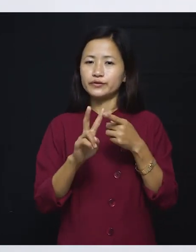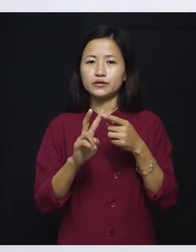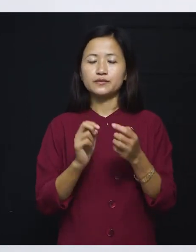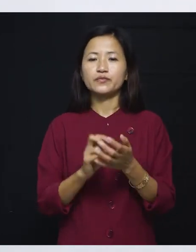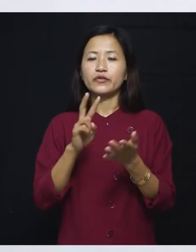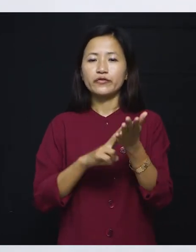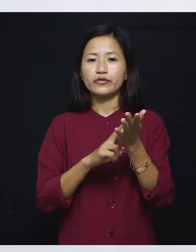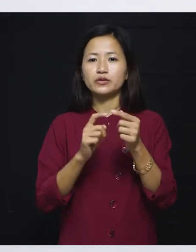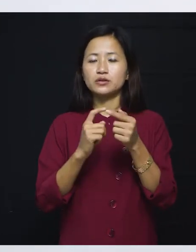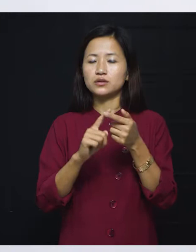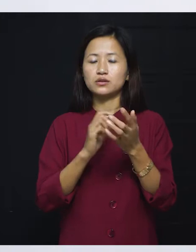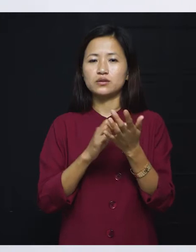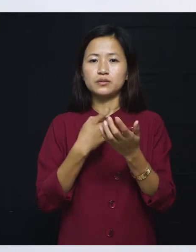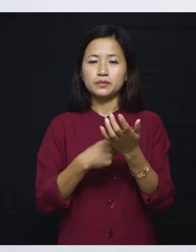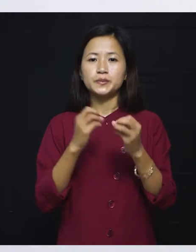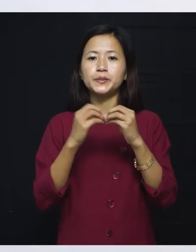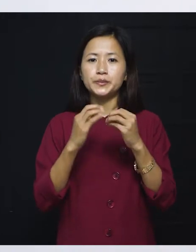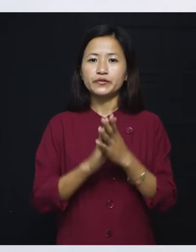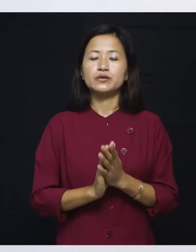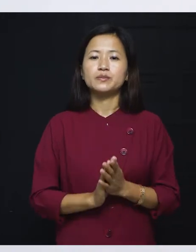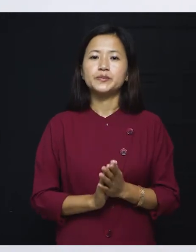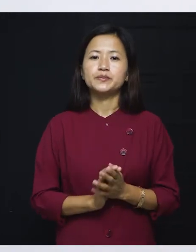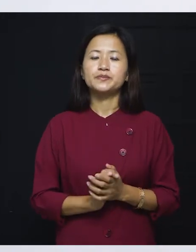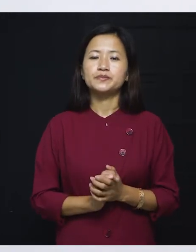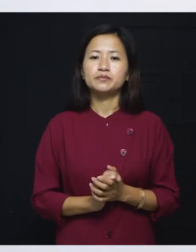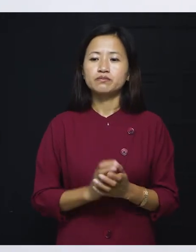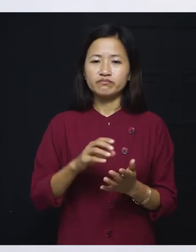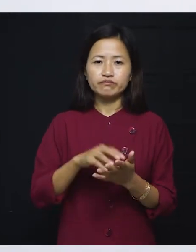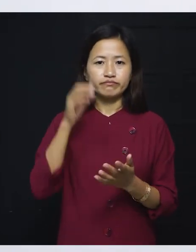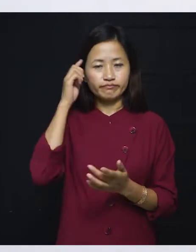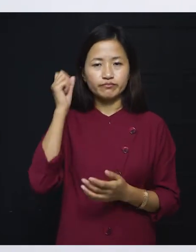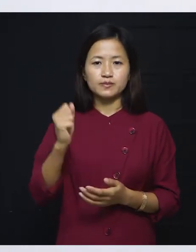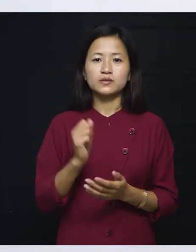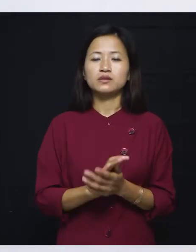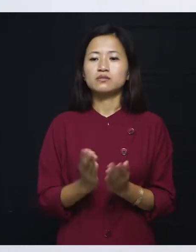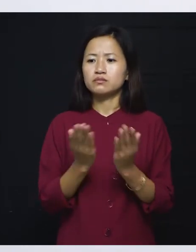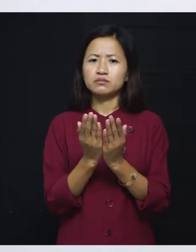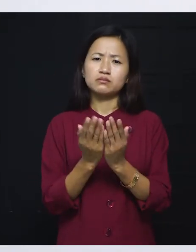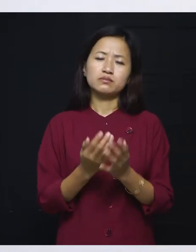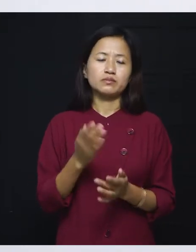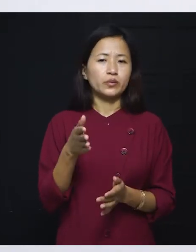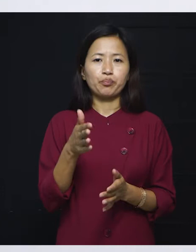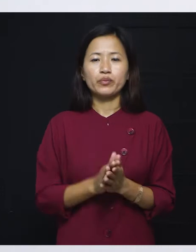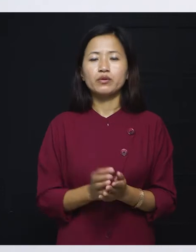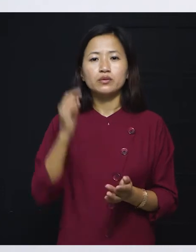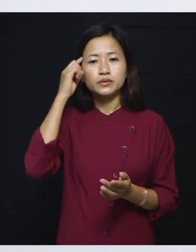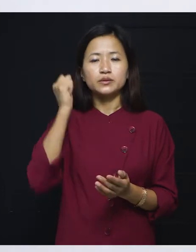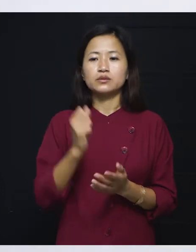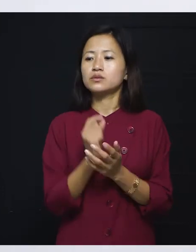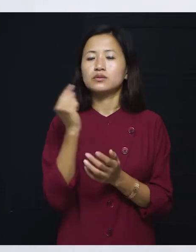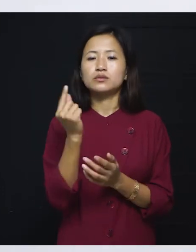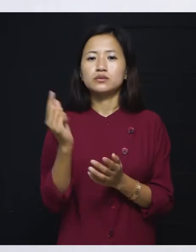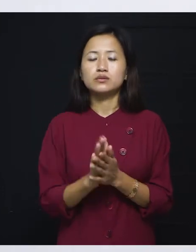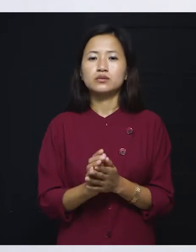non-finite verbs. Keep that in your mind. We are not going to study that in detail, but keep this in your mind so that we can use it